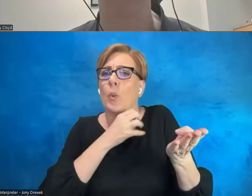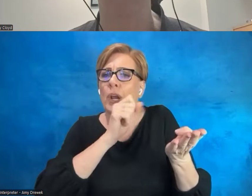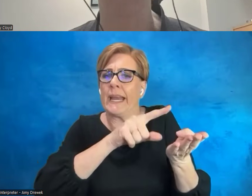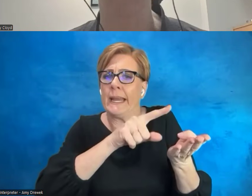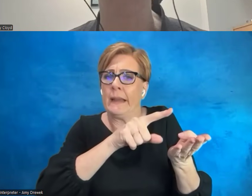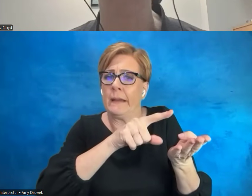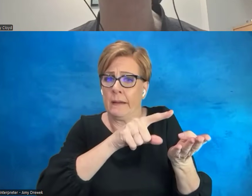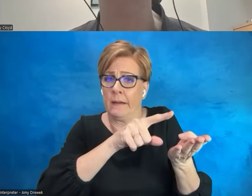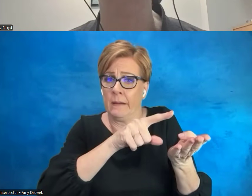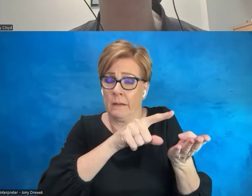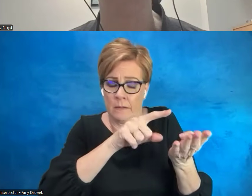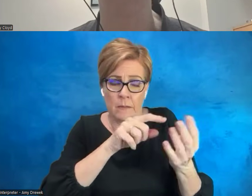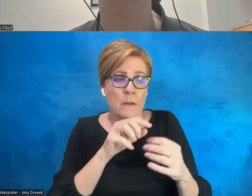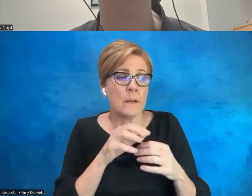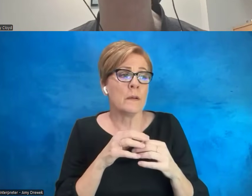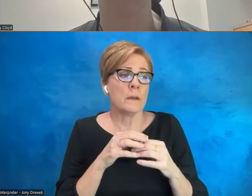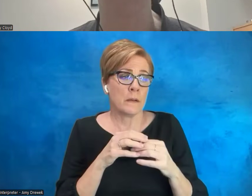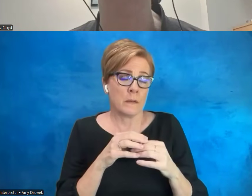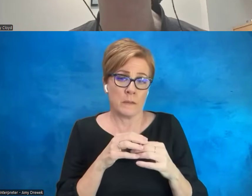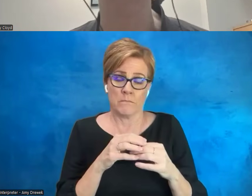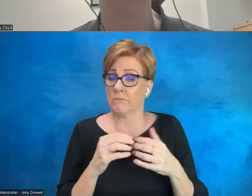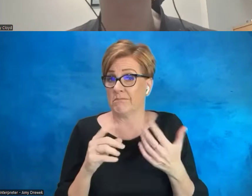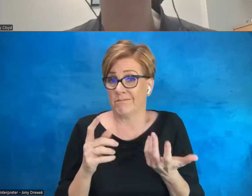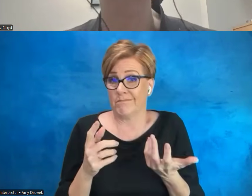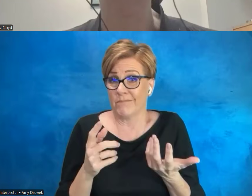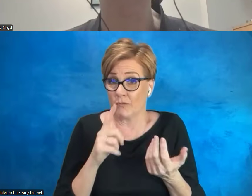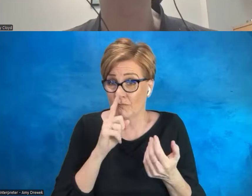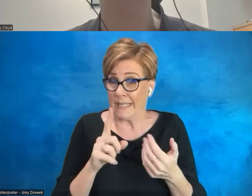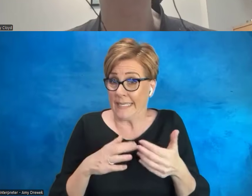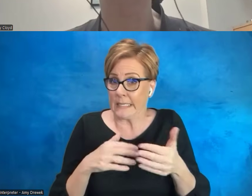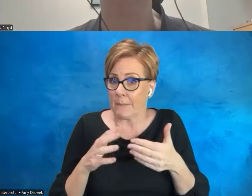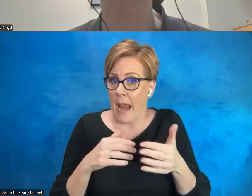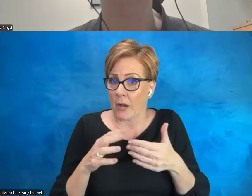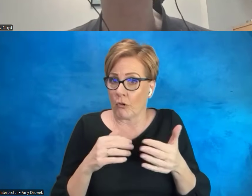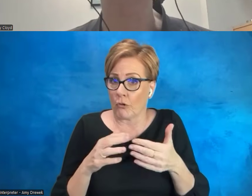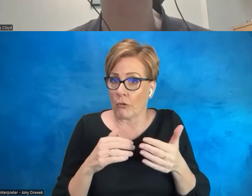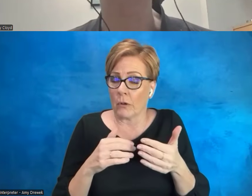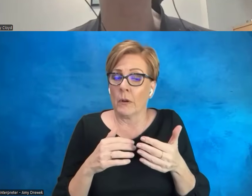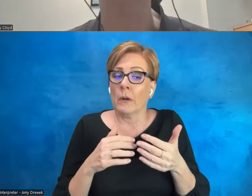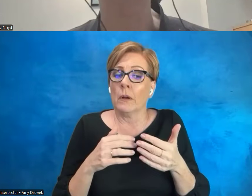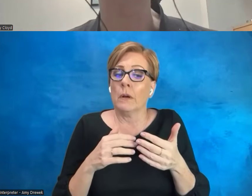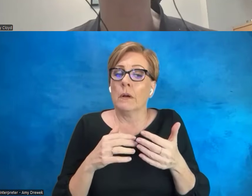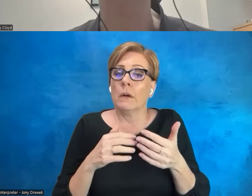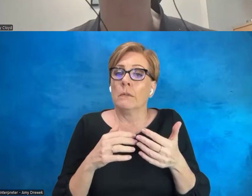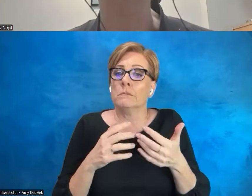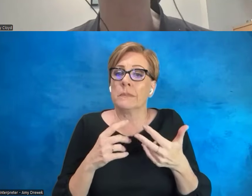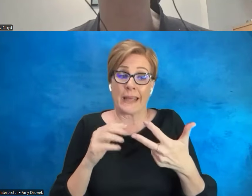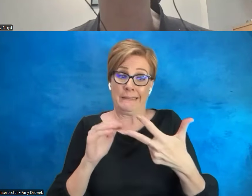representative, it shouldn't make a difference in the agency responsiveness or level of